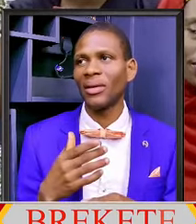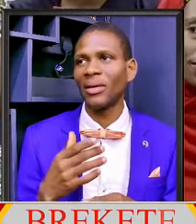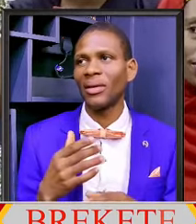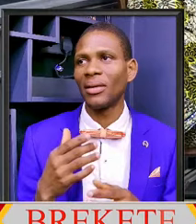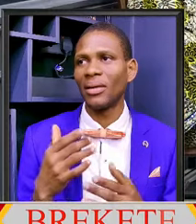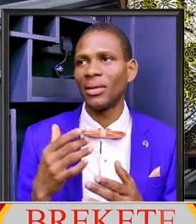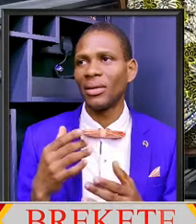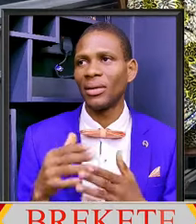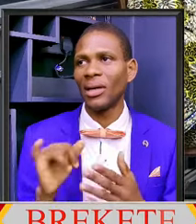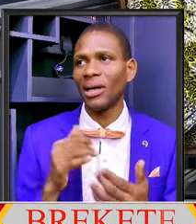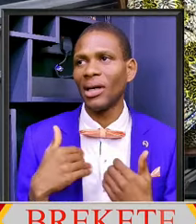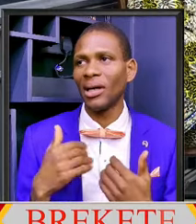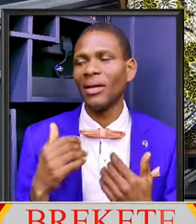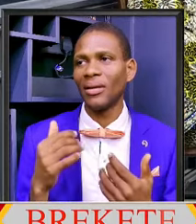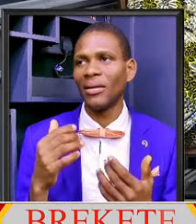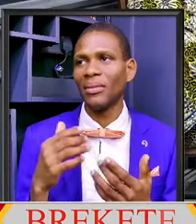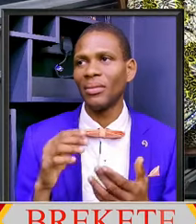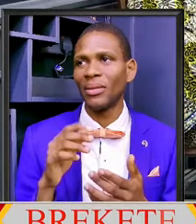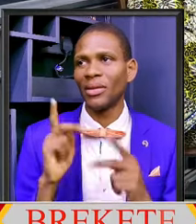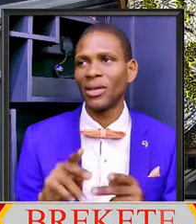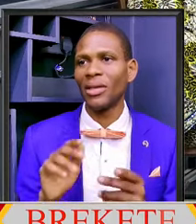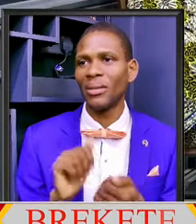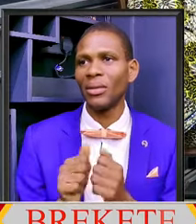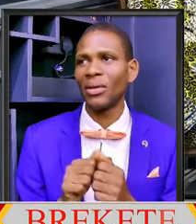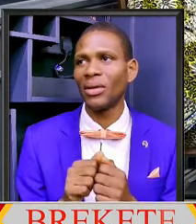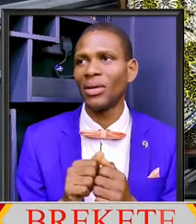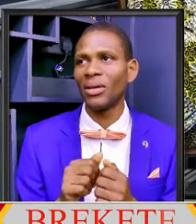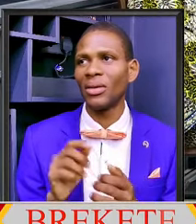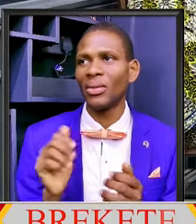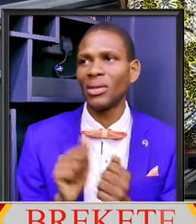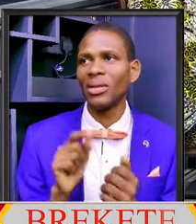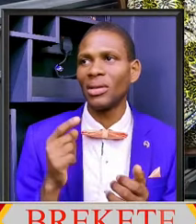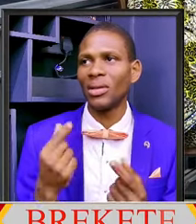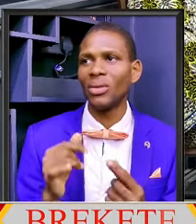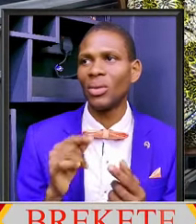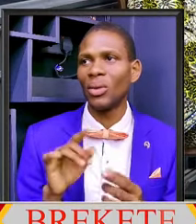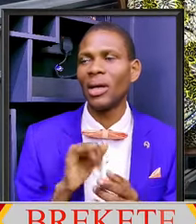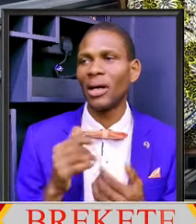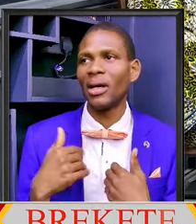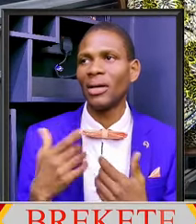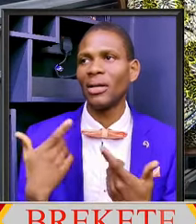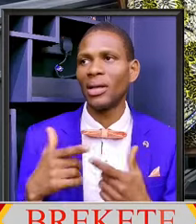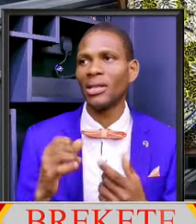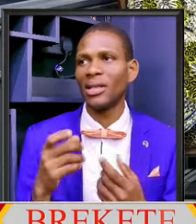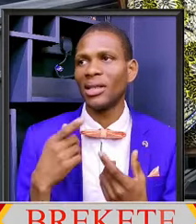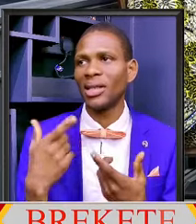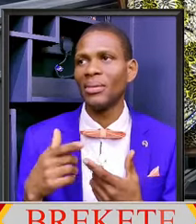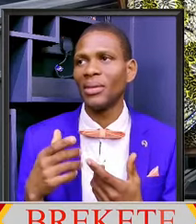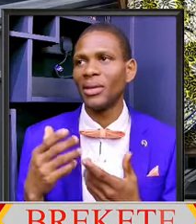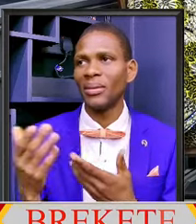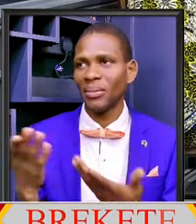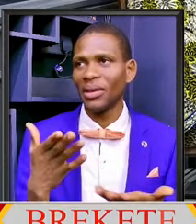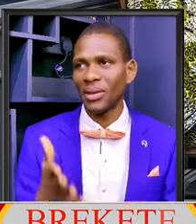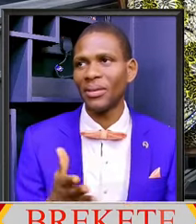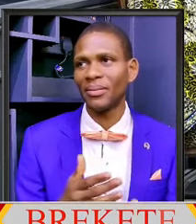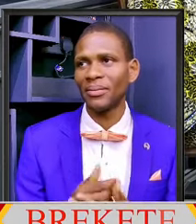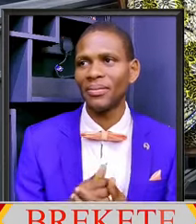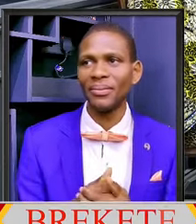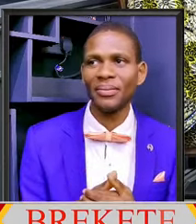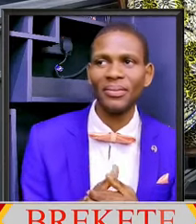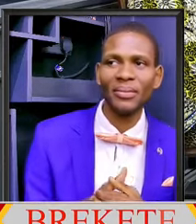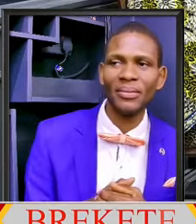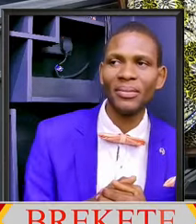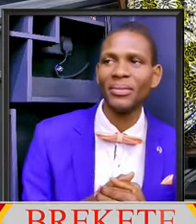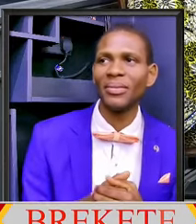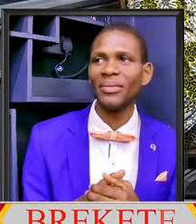have my personal problem that is bringing me here. Mm-hmm. So with the little one I have, I said, okay. Let me squeeze it out.